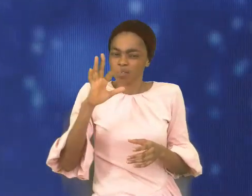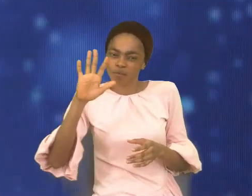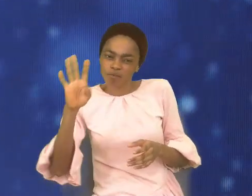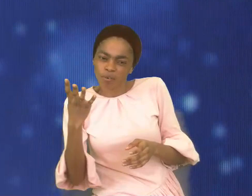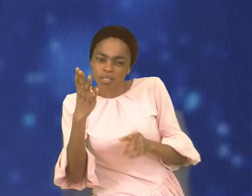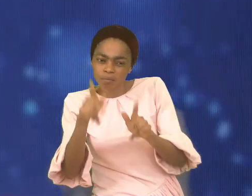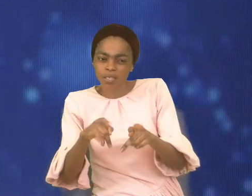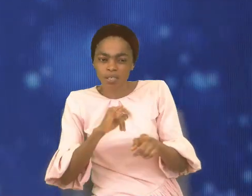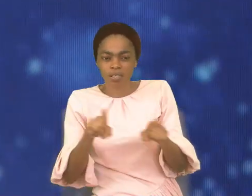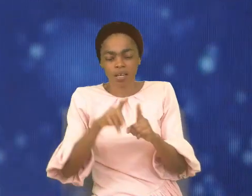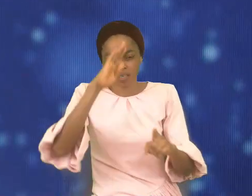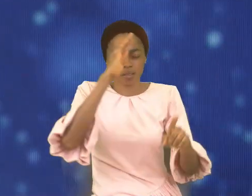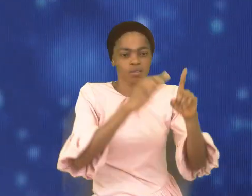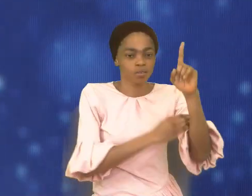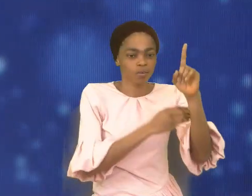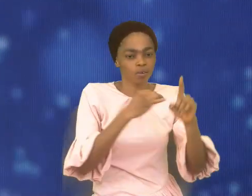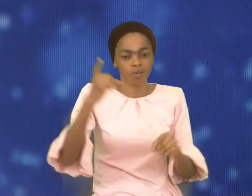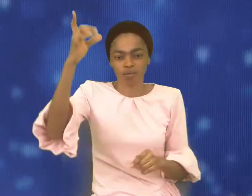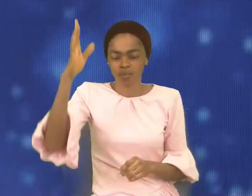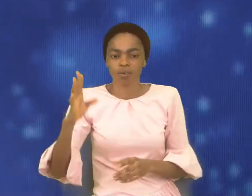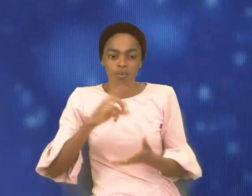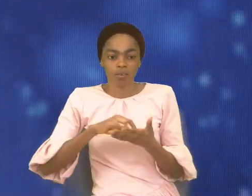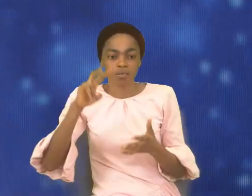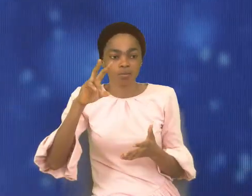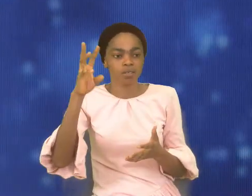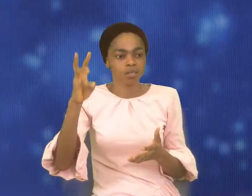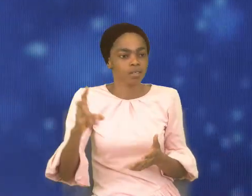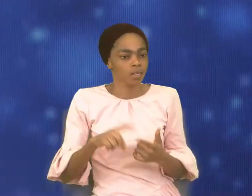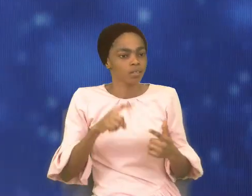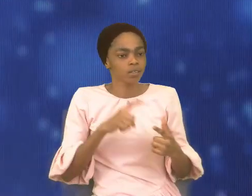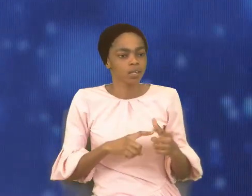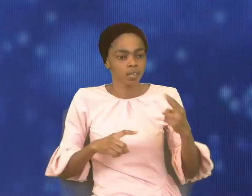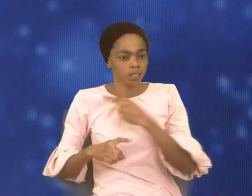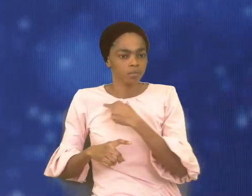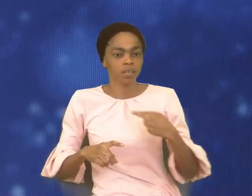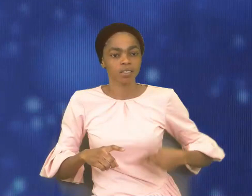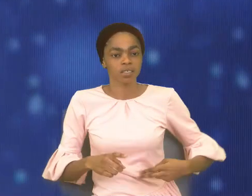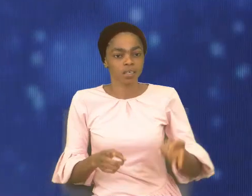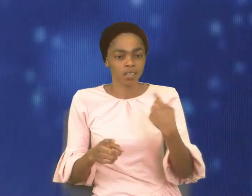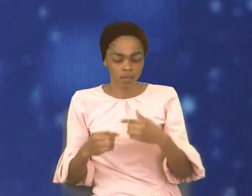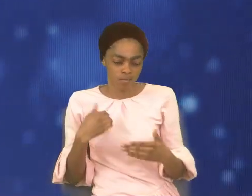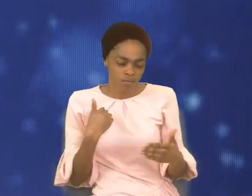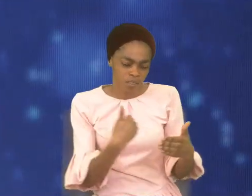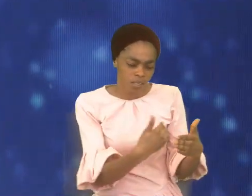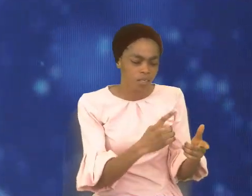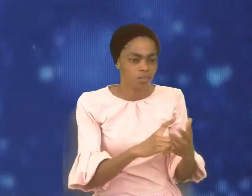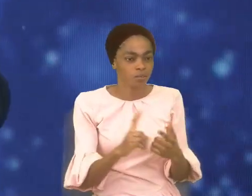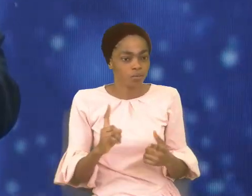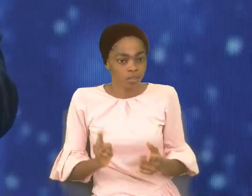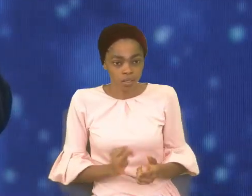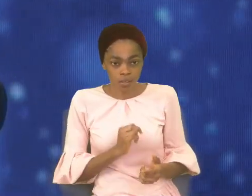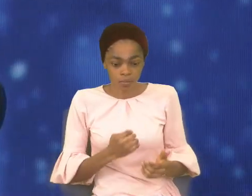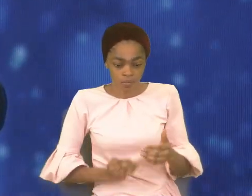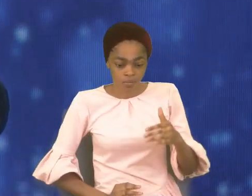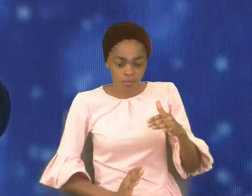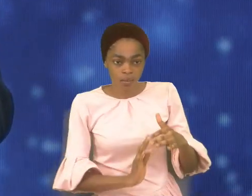Nebuchadnezzar came near to the mouth of the burning fiery furnace, and spake